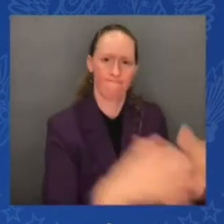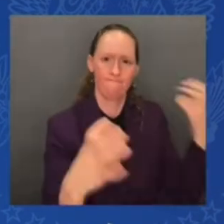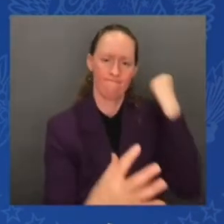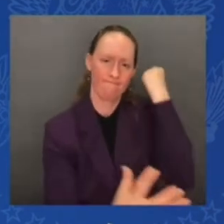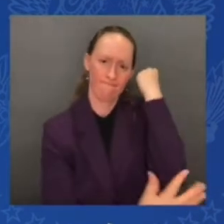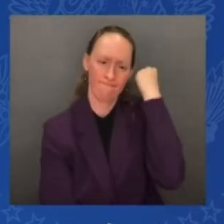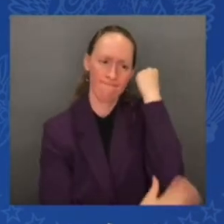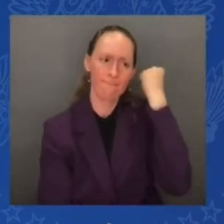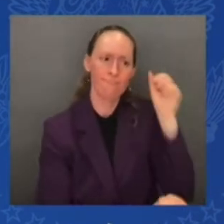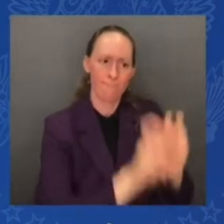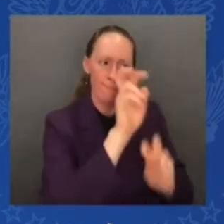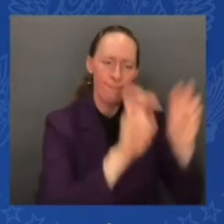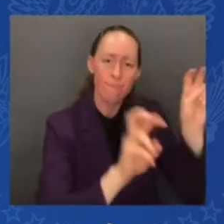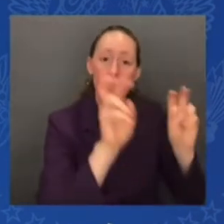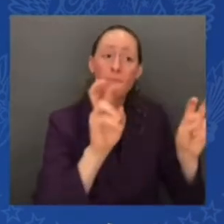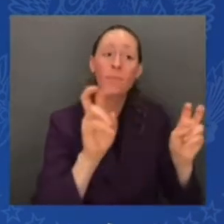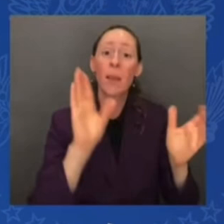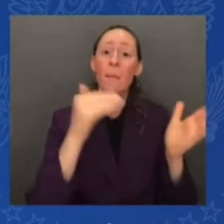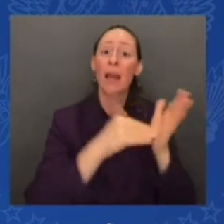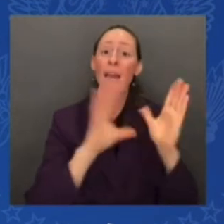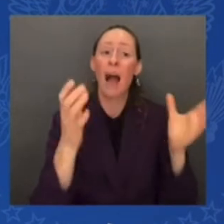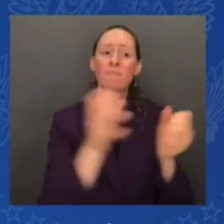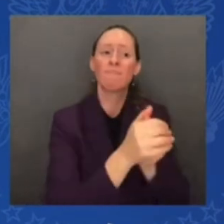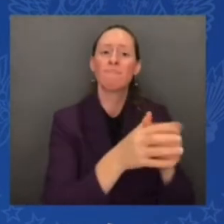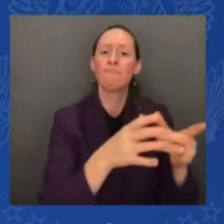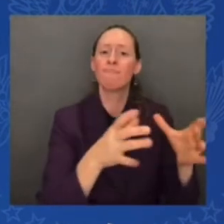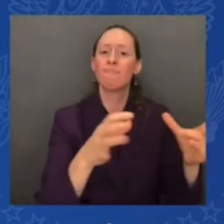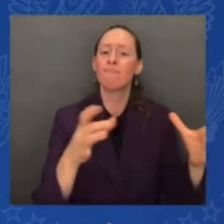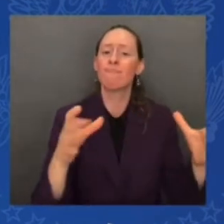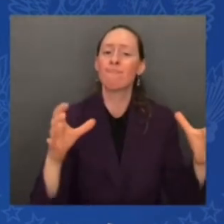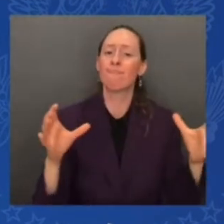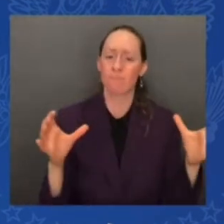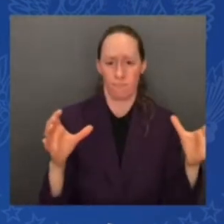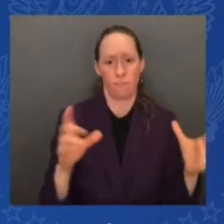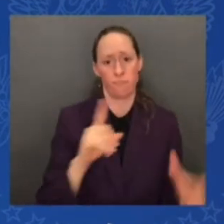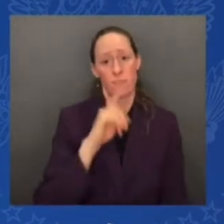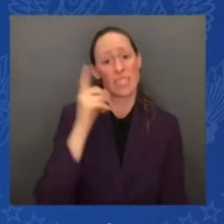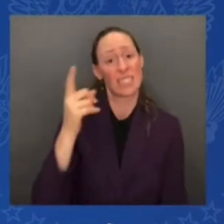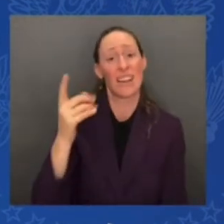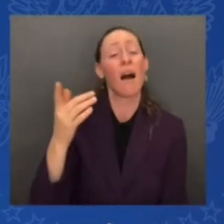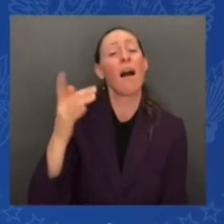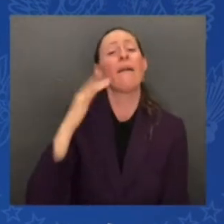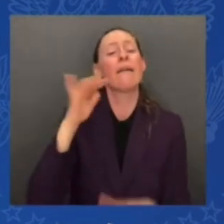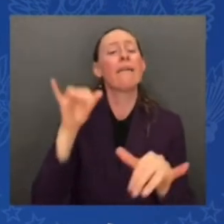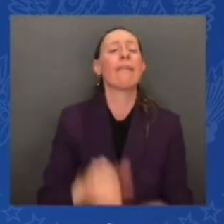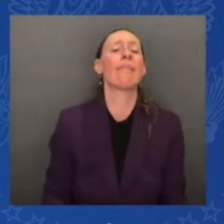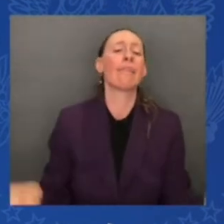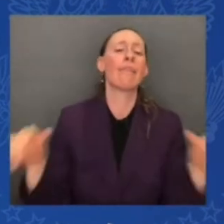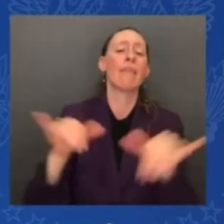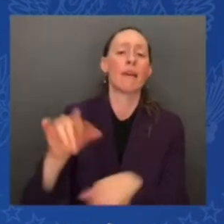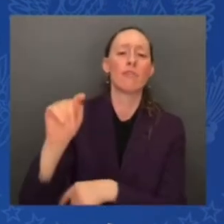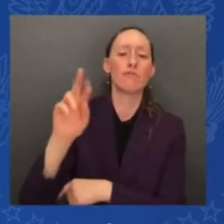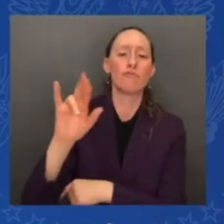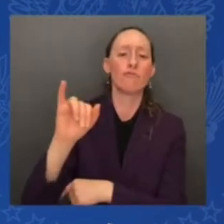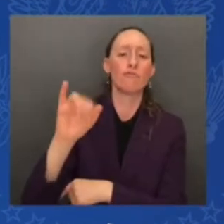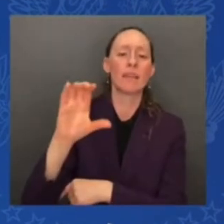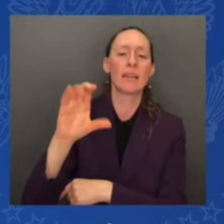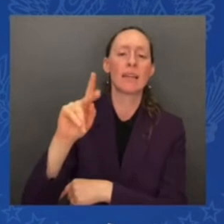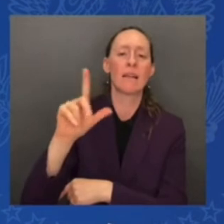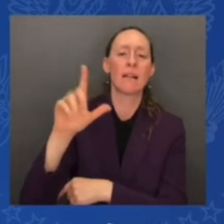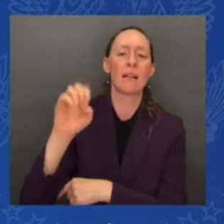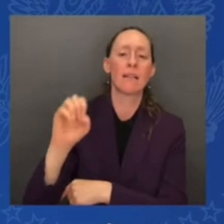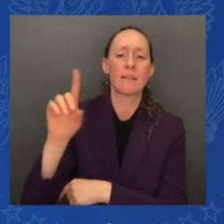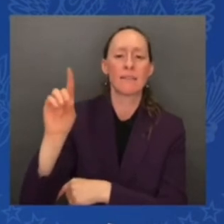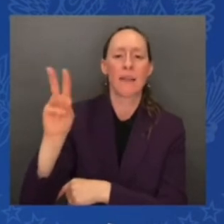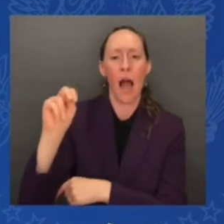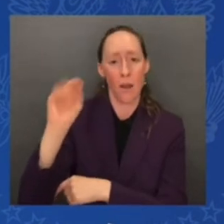a whole lot trickled down on my dad's kitchen table when we were growing up, and focus instead on the middle class, because the